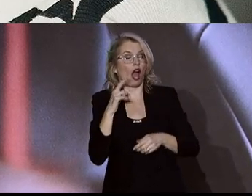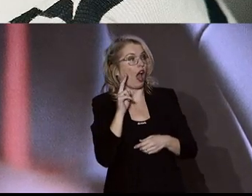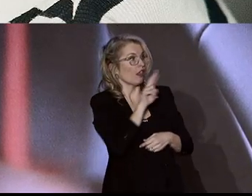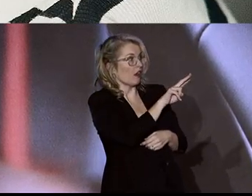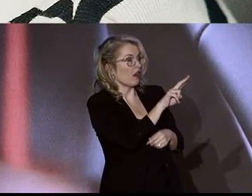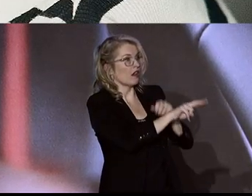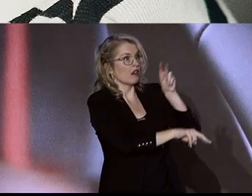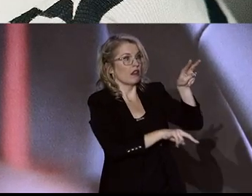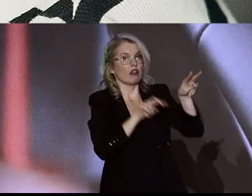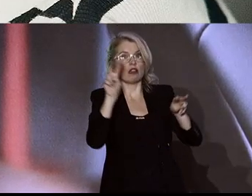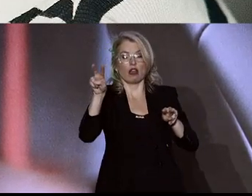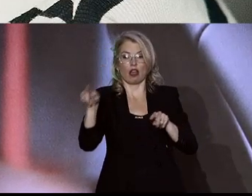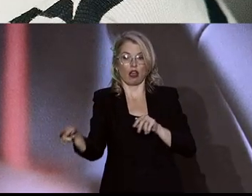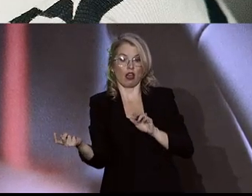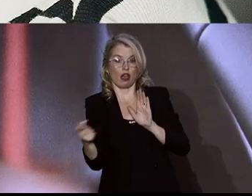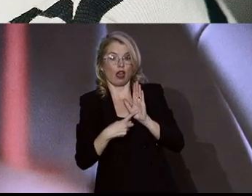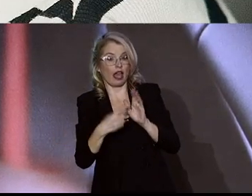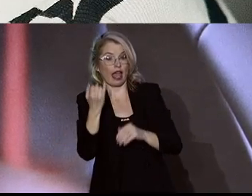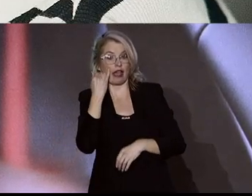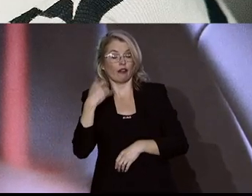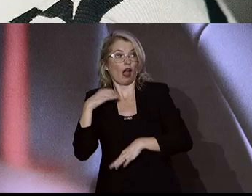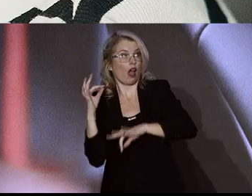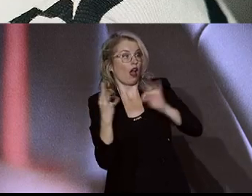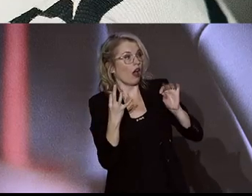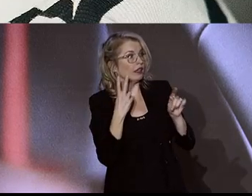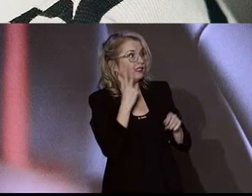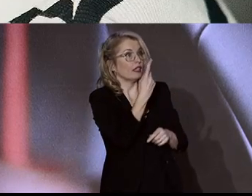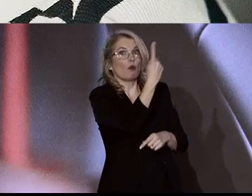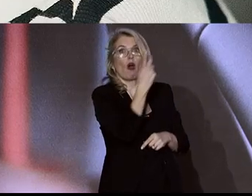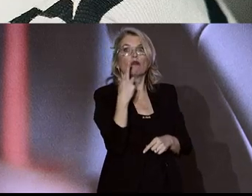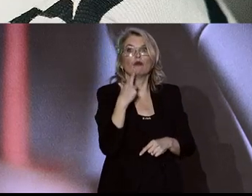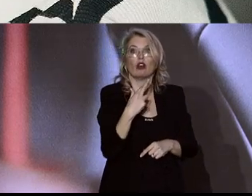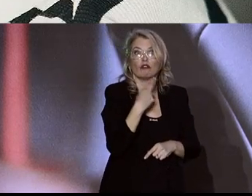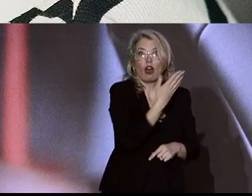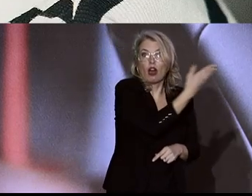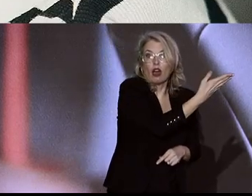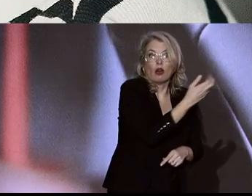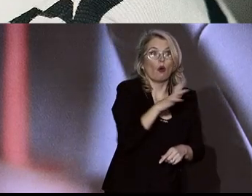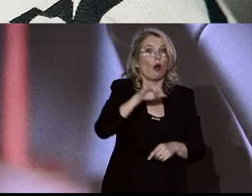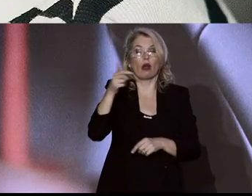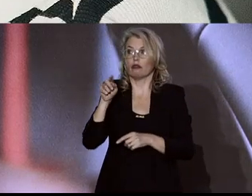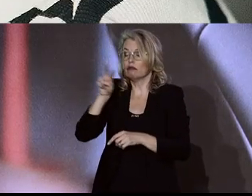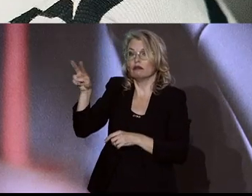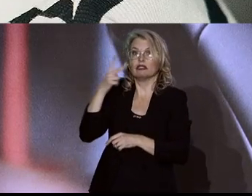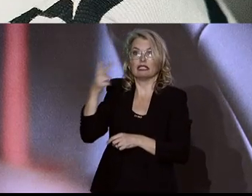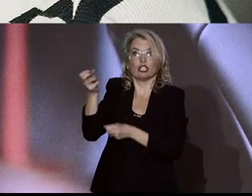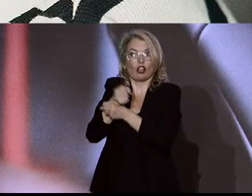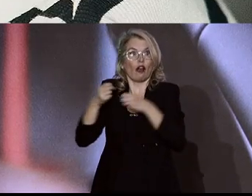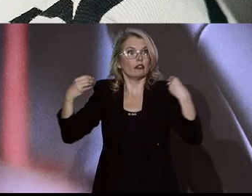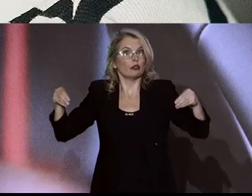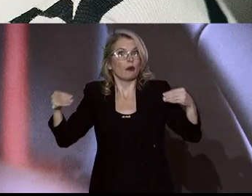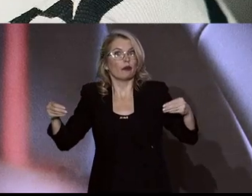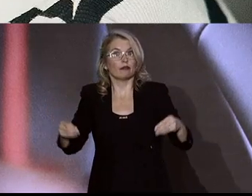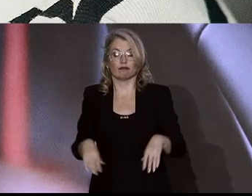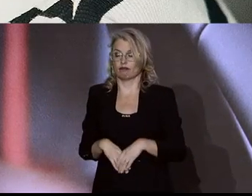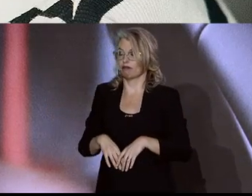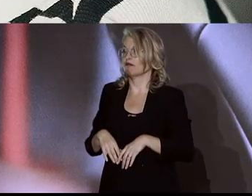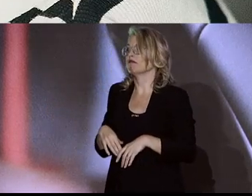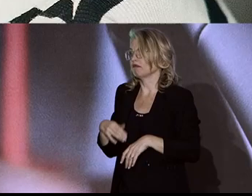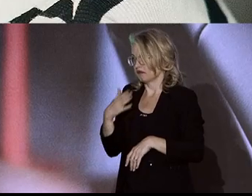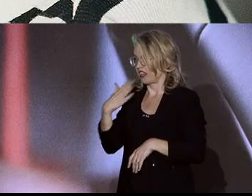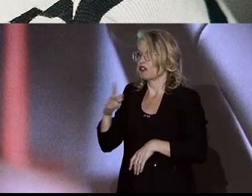at. For example, a particular restaurant or a coffee shop. So thanks to